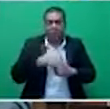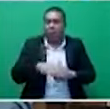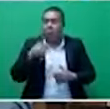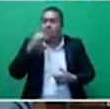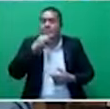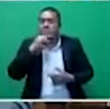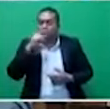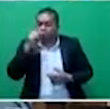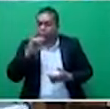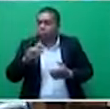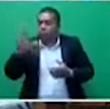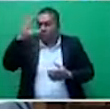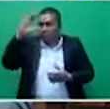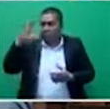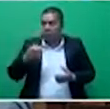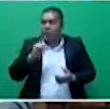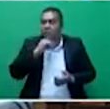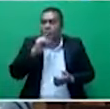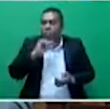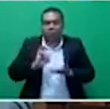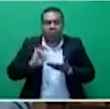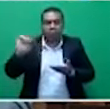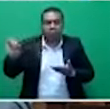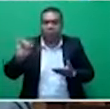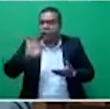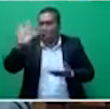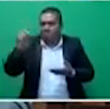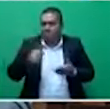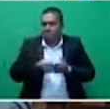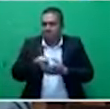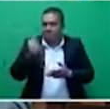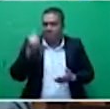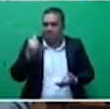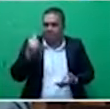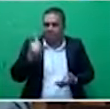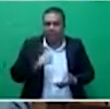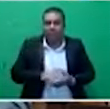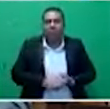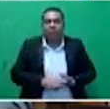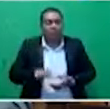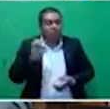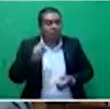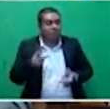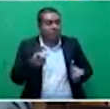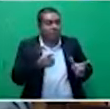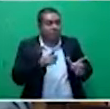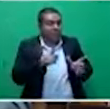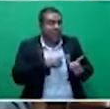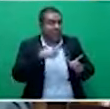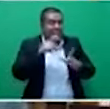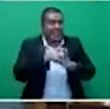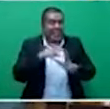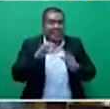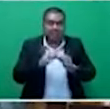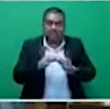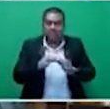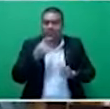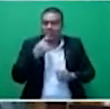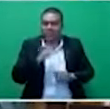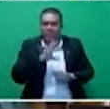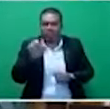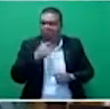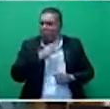a person or country if they thought the borrower would not be able to repay back. Honourable Lalan Balawu claims that ADB has said that Fiji's debt is unsustainable. That's not